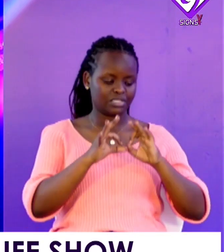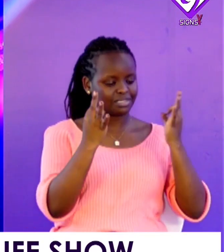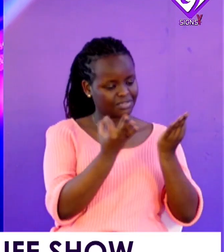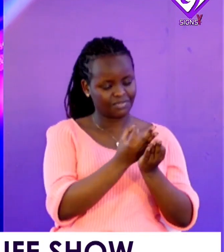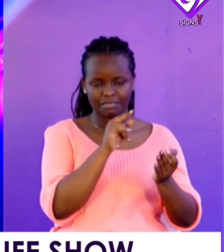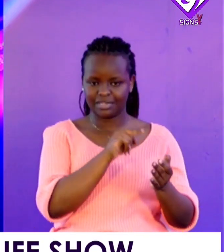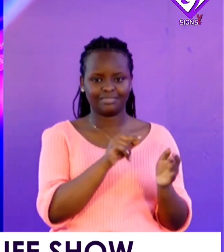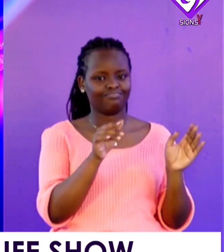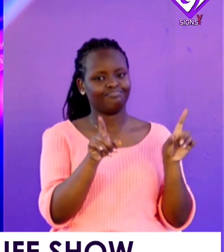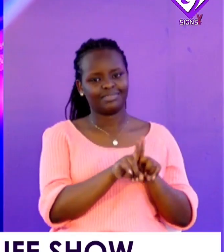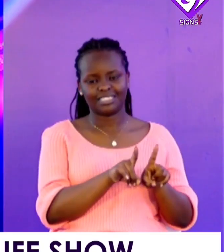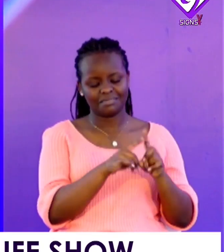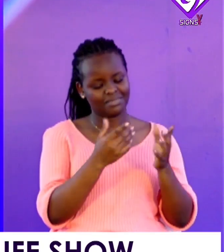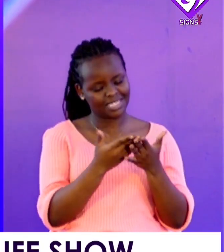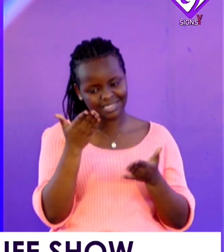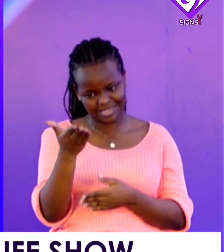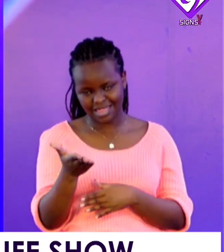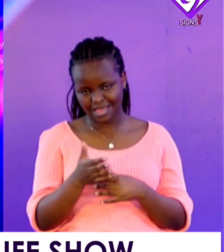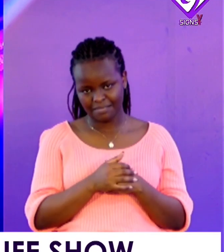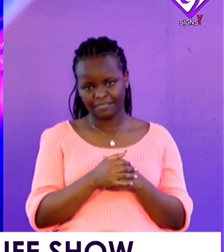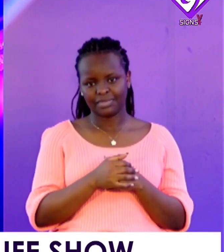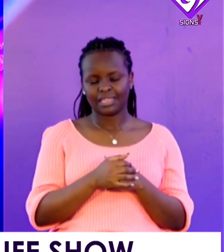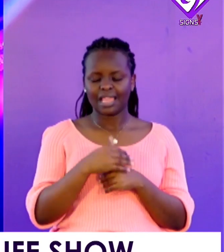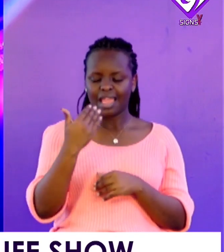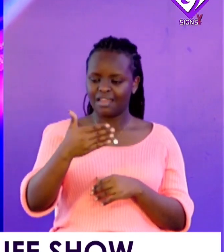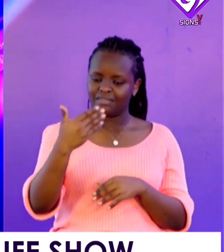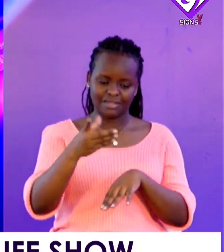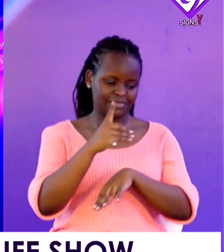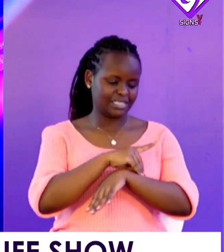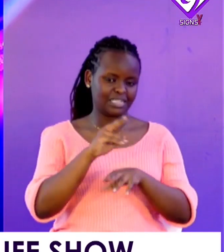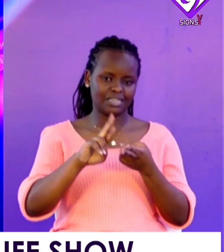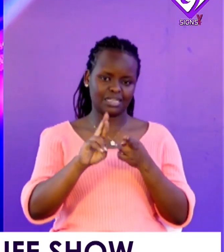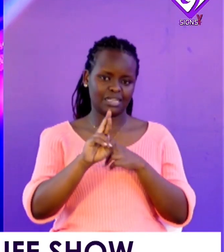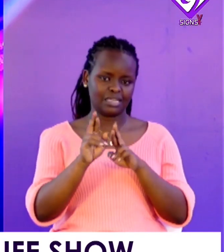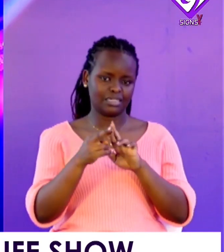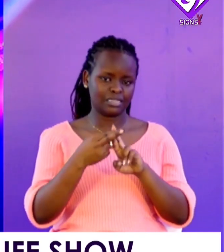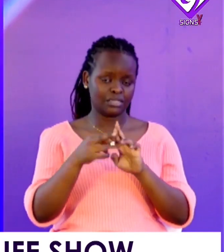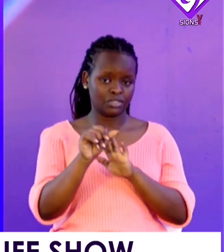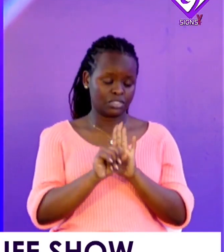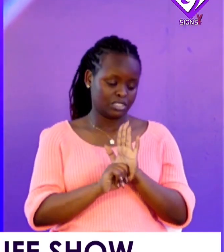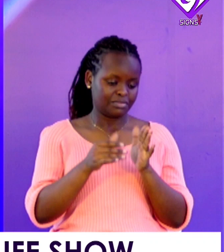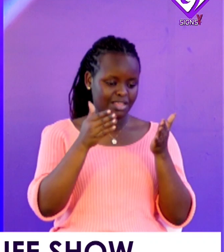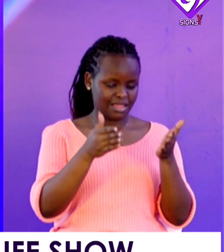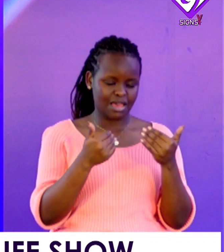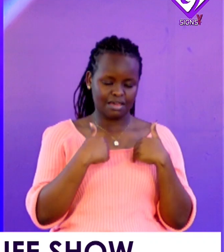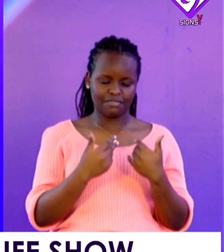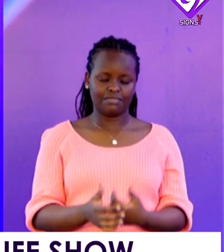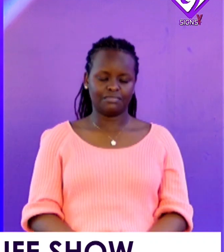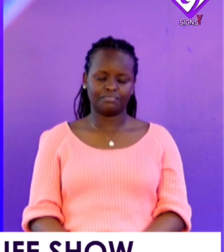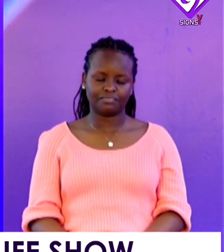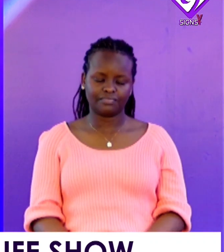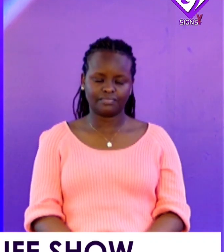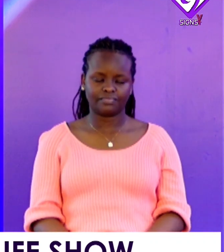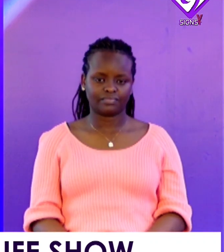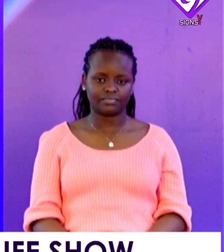setting, those things are there, or even in our everyday relationships. Okay. Yeah. So what you're saying is